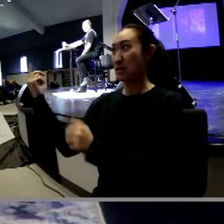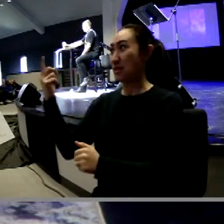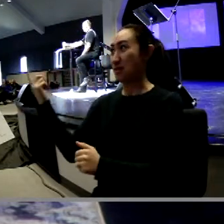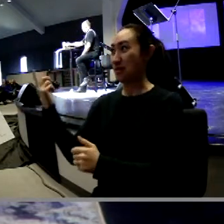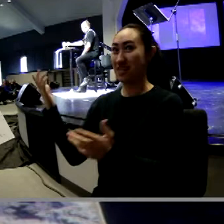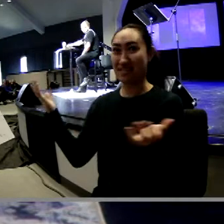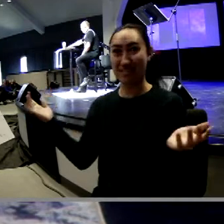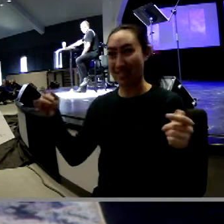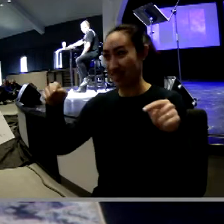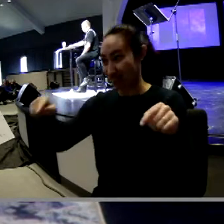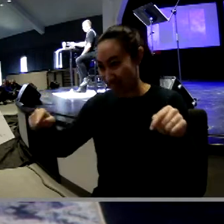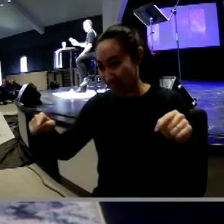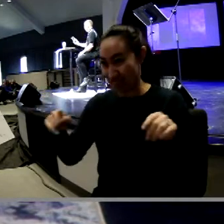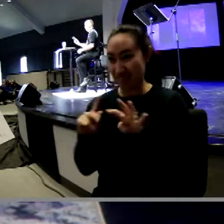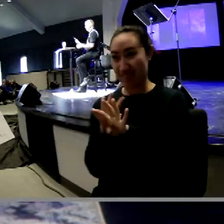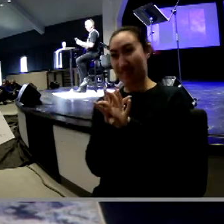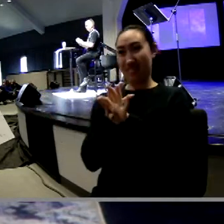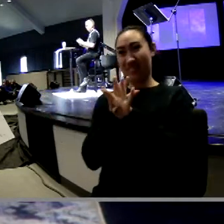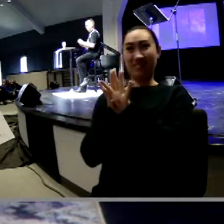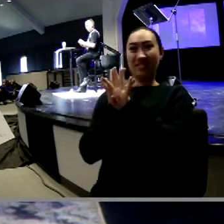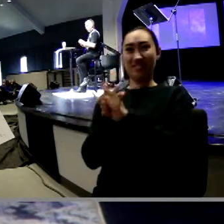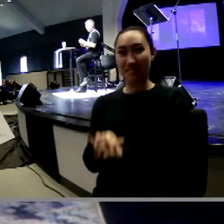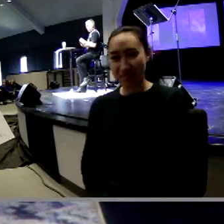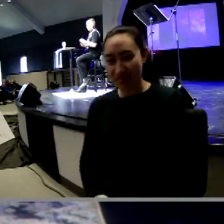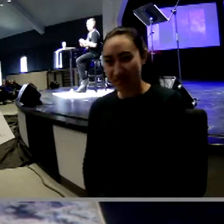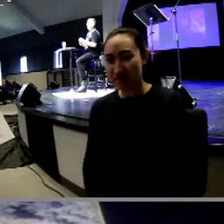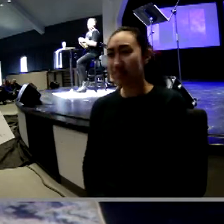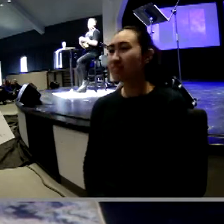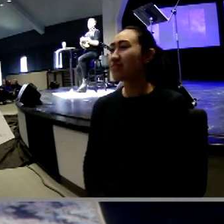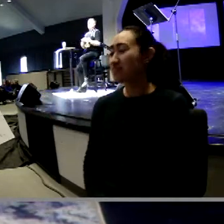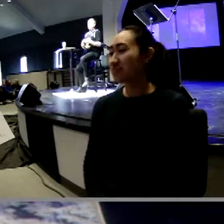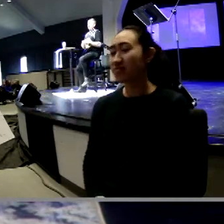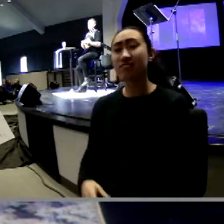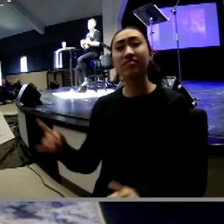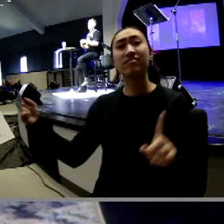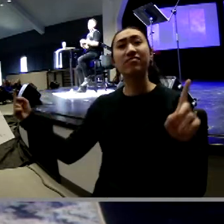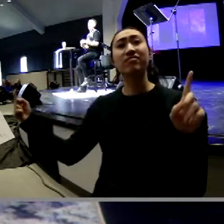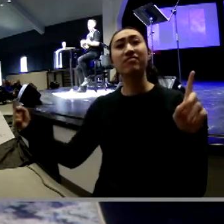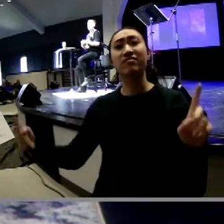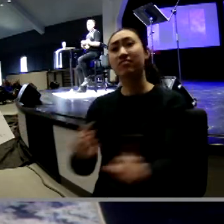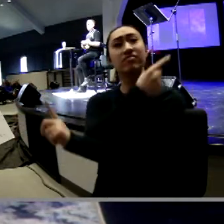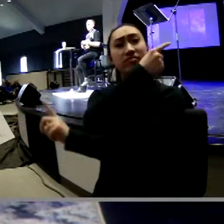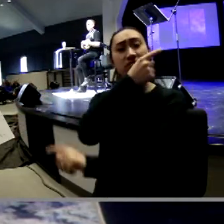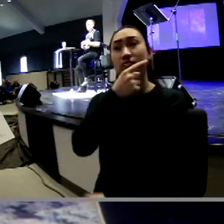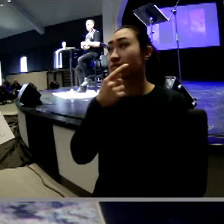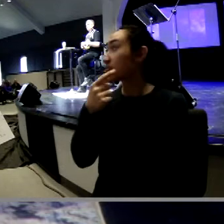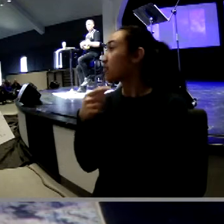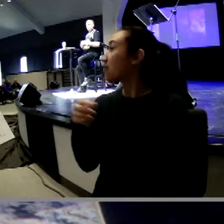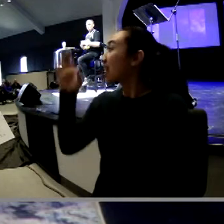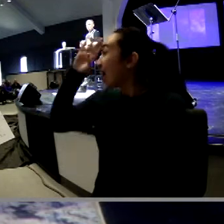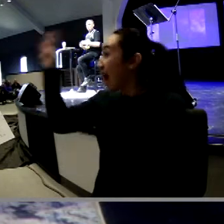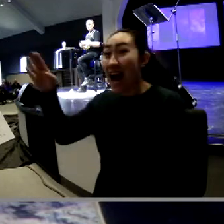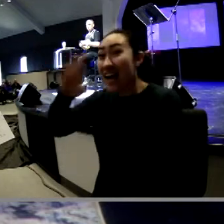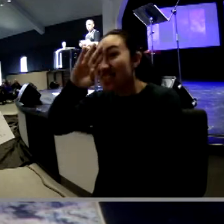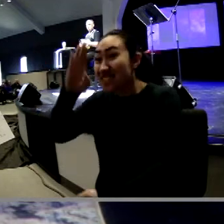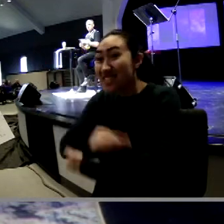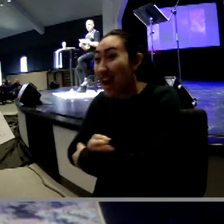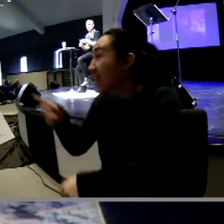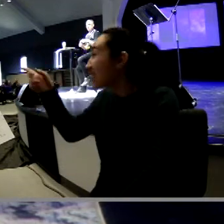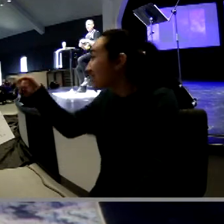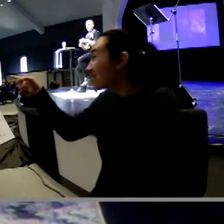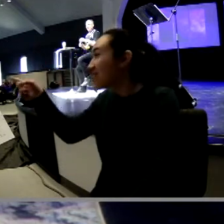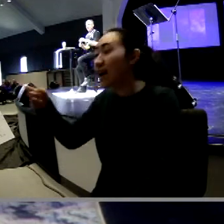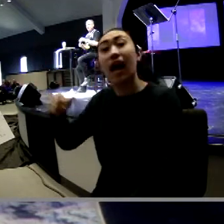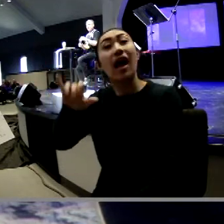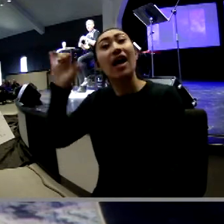I don't know if you've ever played Uno before, but I love Uno. There's a couple card games. Hey, Xander. It's my son